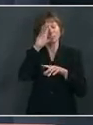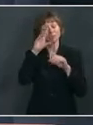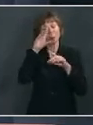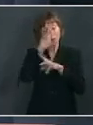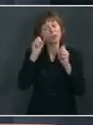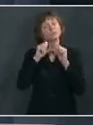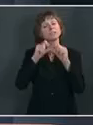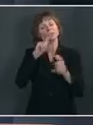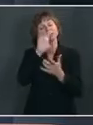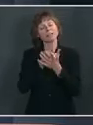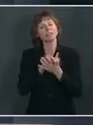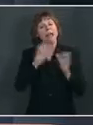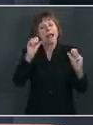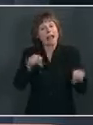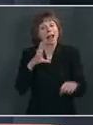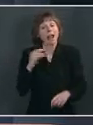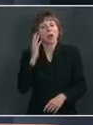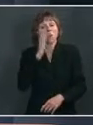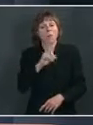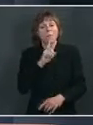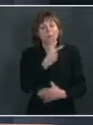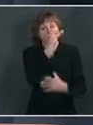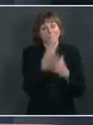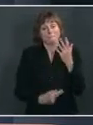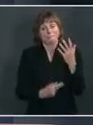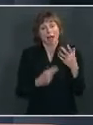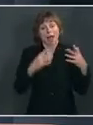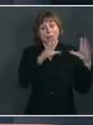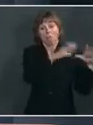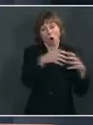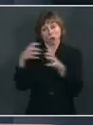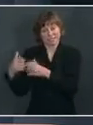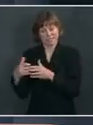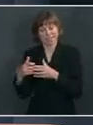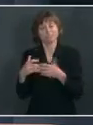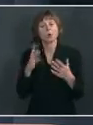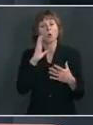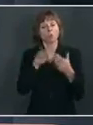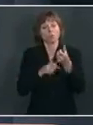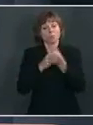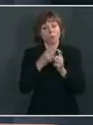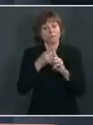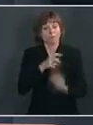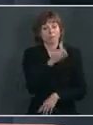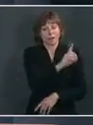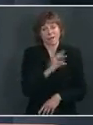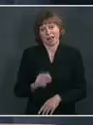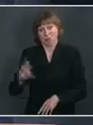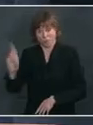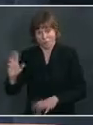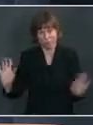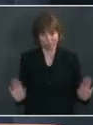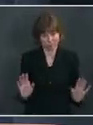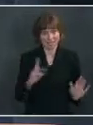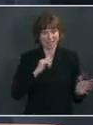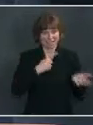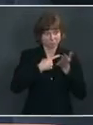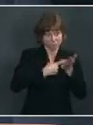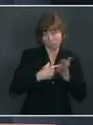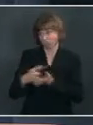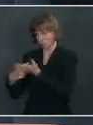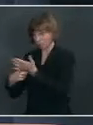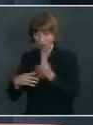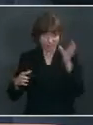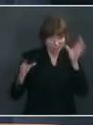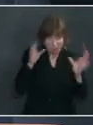a bipartisan bill that receives support from Democrats and Republicans. And he's having conversations with and listening to leaders and members